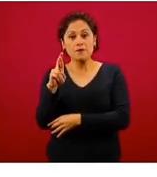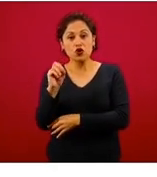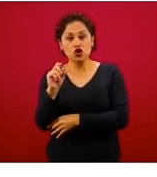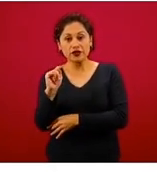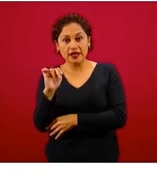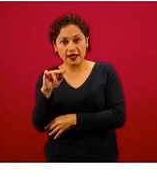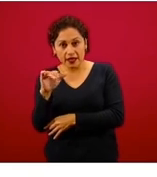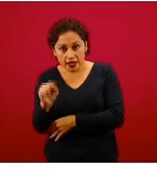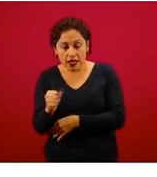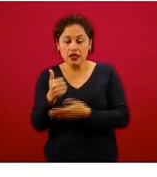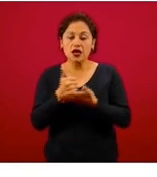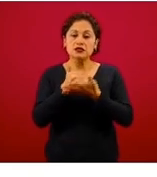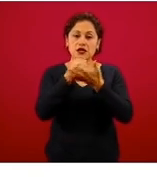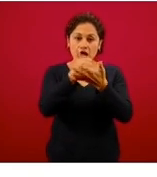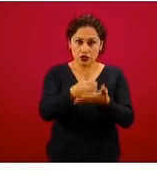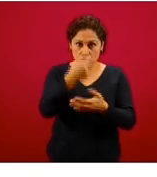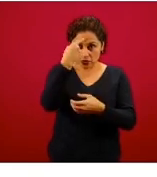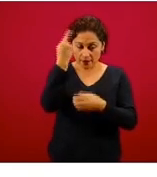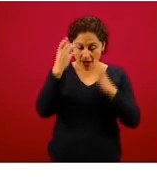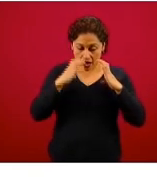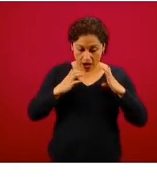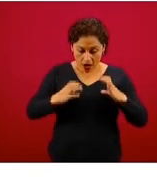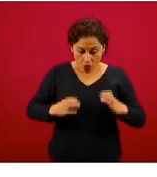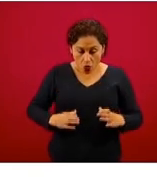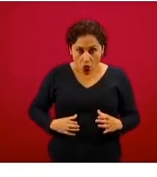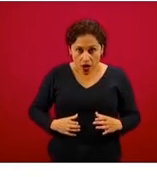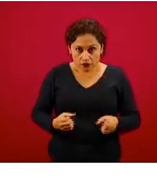what the virus is doing is assaulting